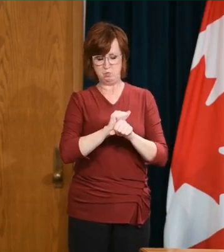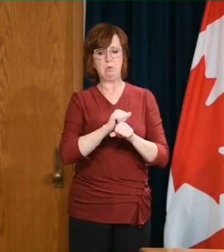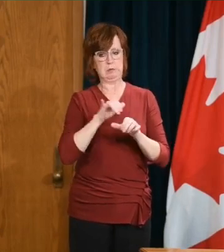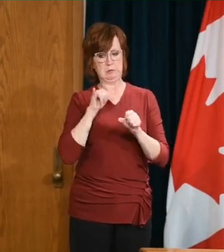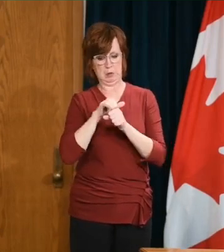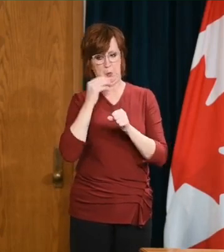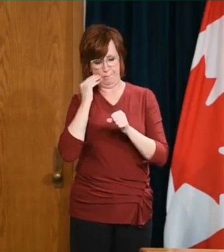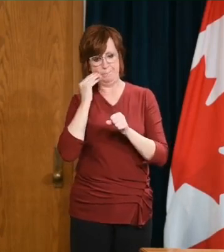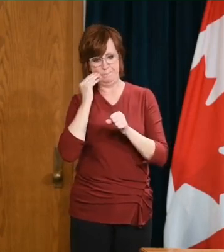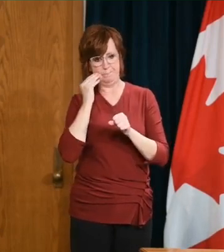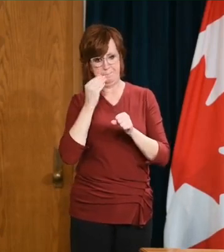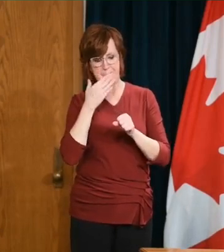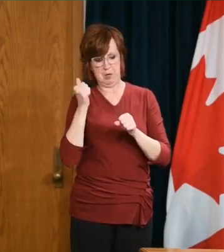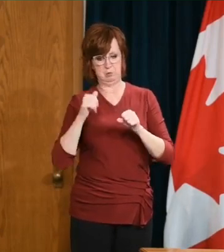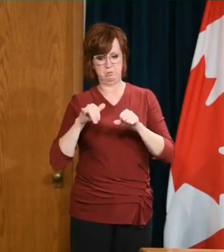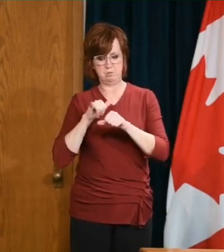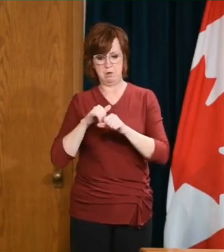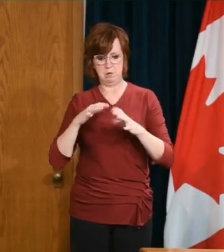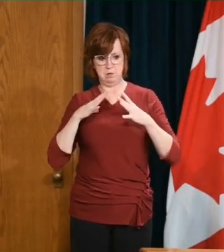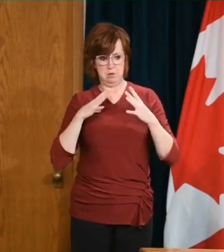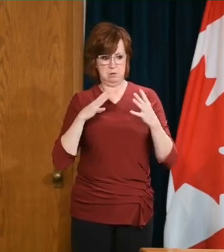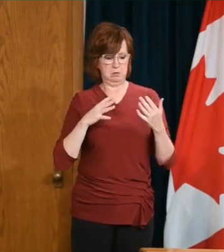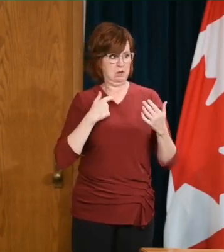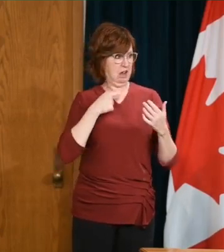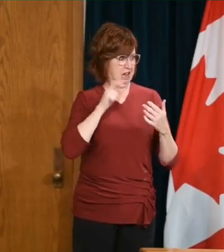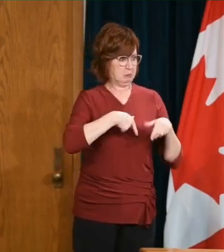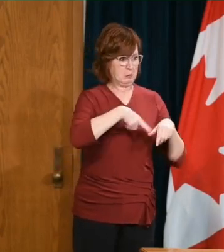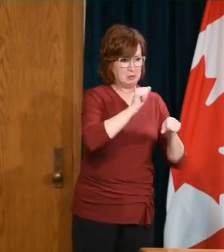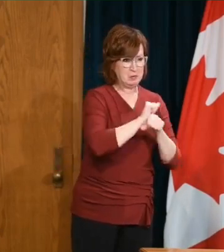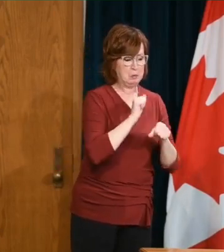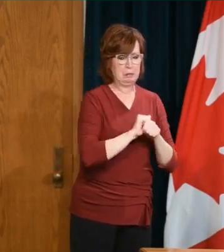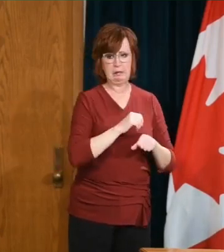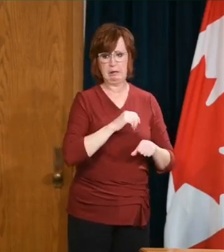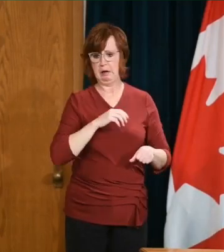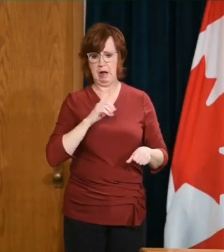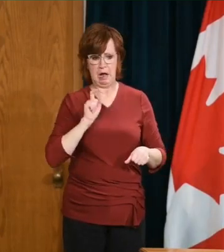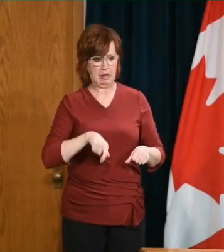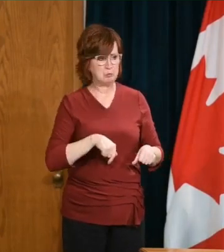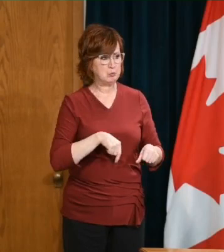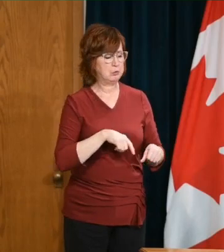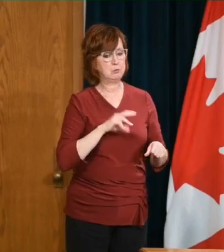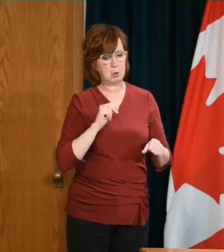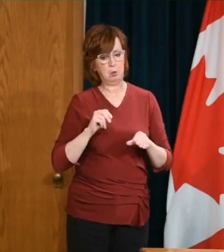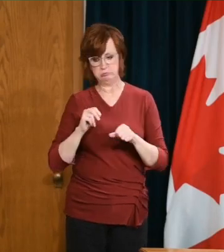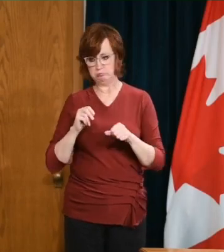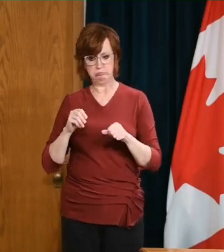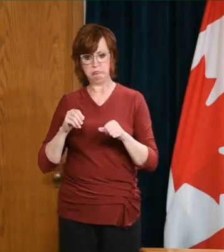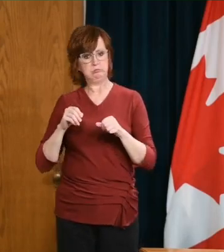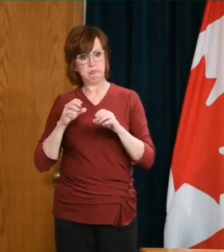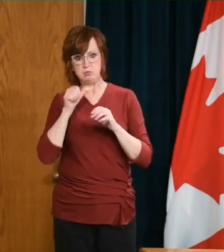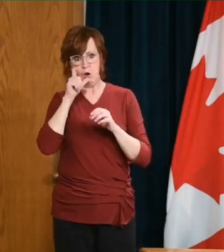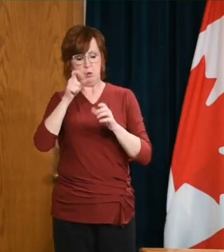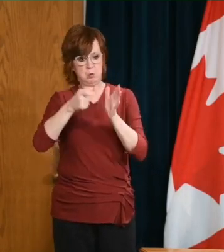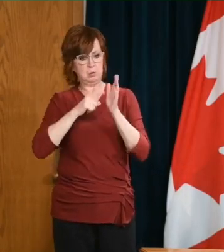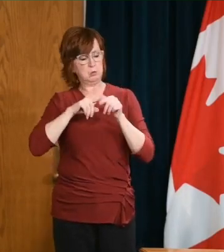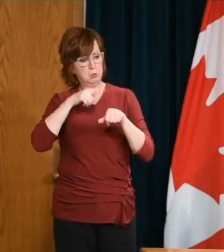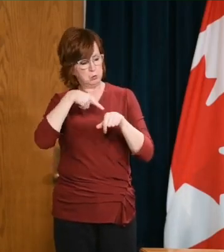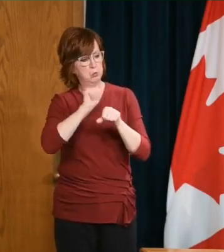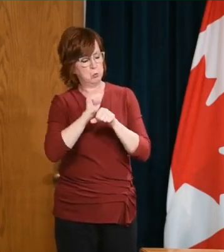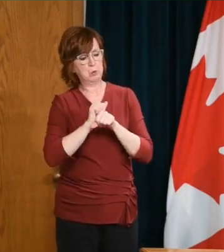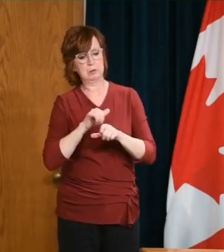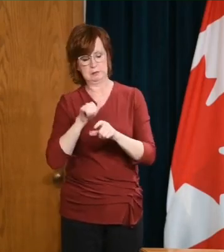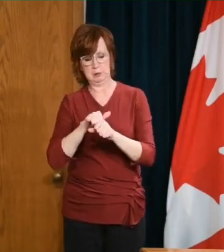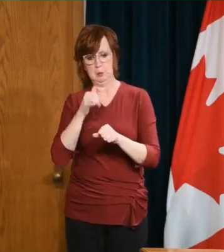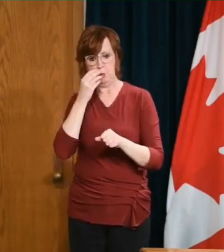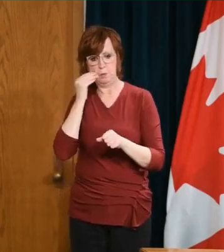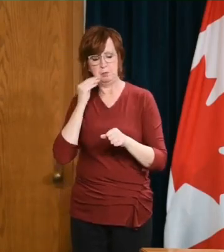sick, we isolate ourselves within the home in a way that we don't expose others in the household. But it also reminds us of our